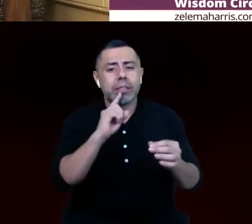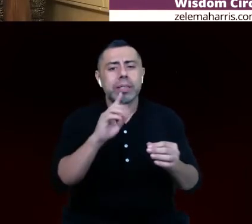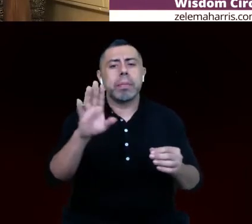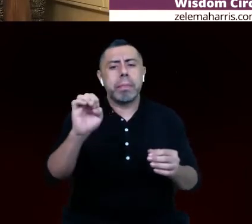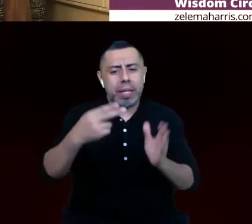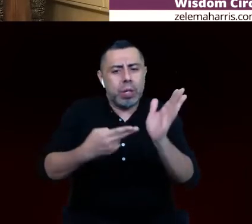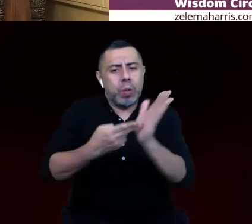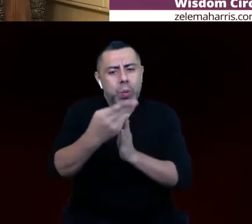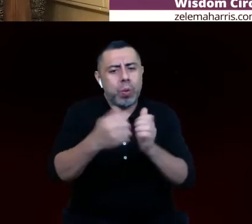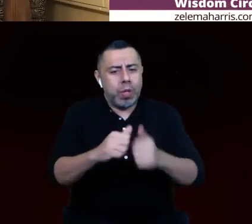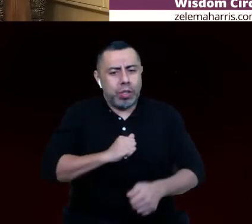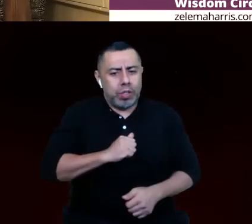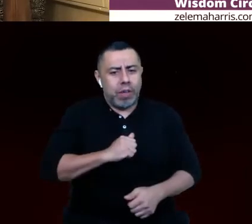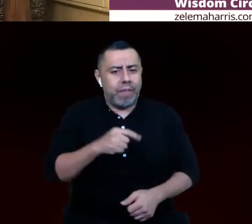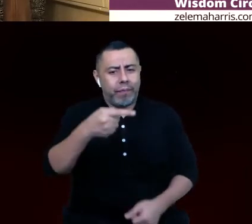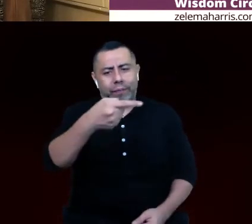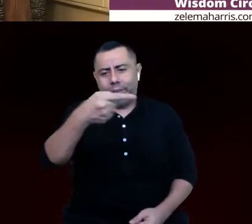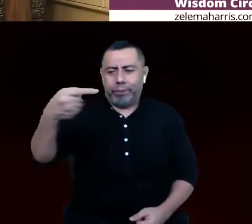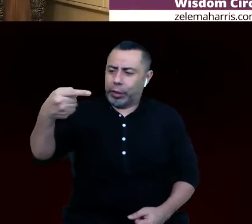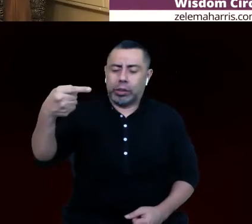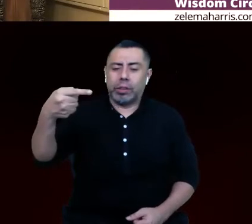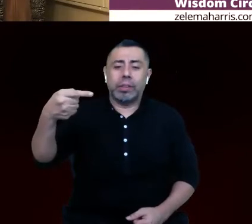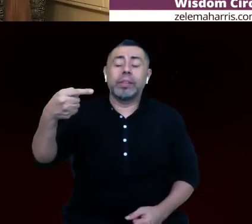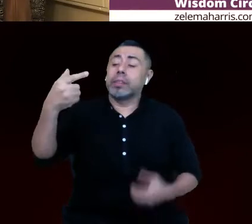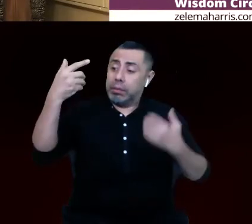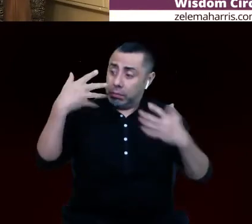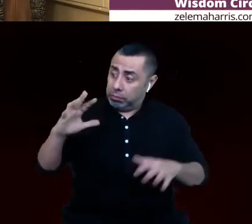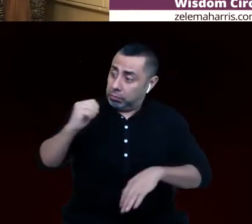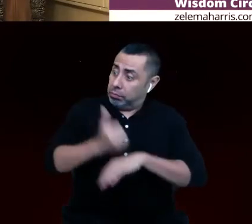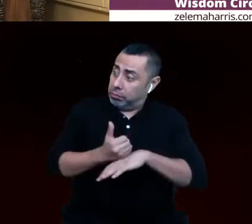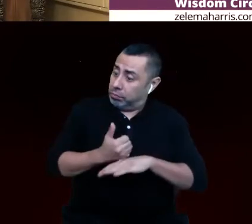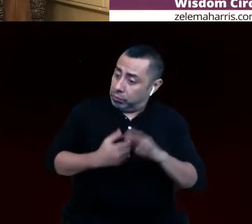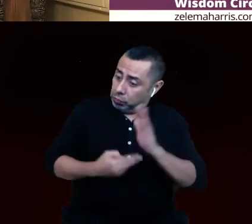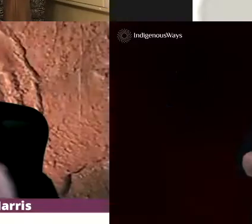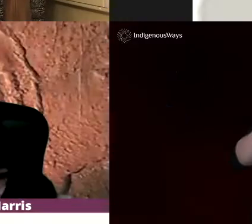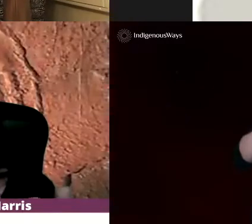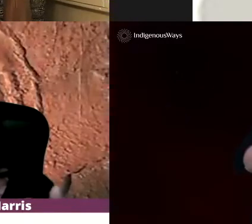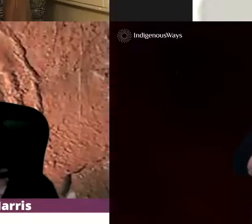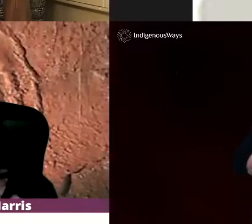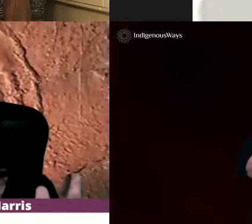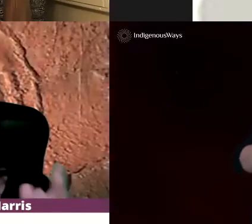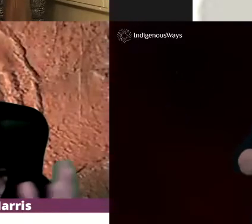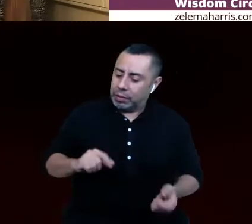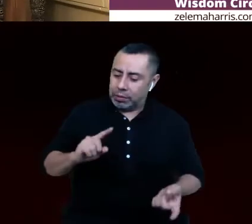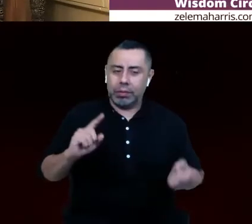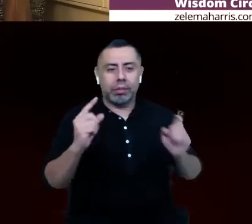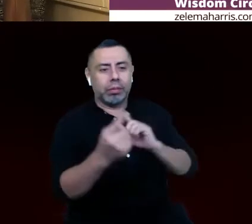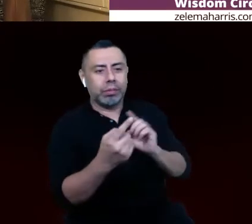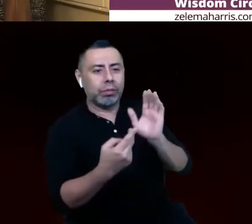foremost, and then you can truly be of service and true to others. But we can't do that by being